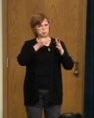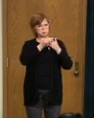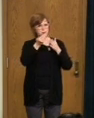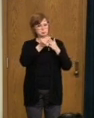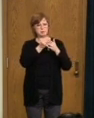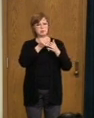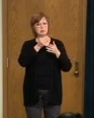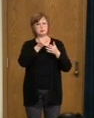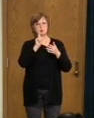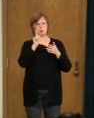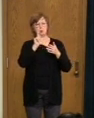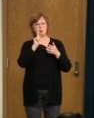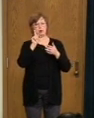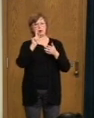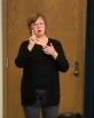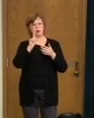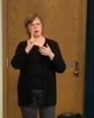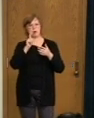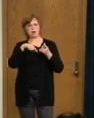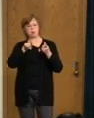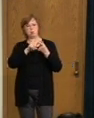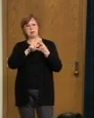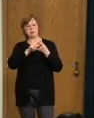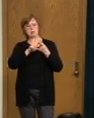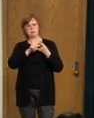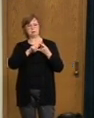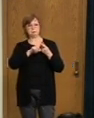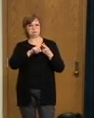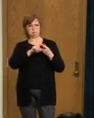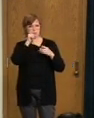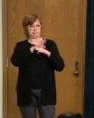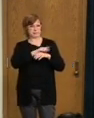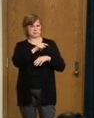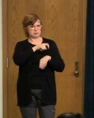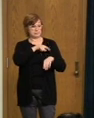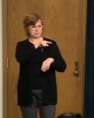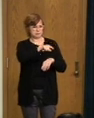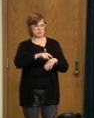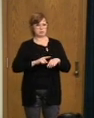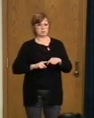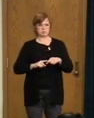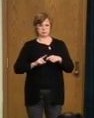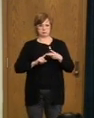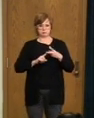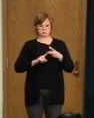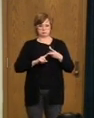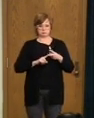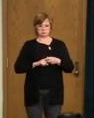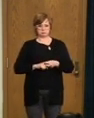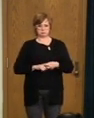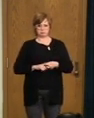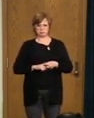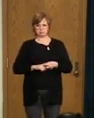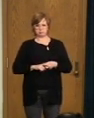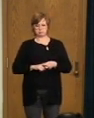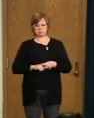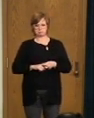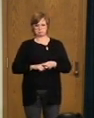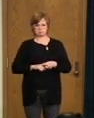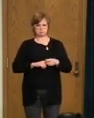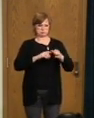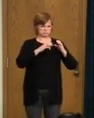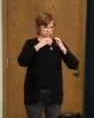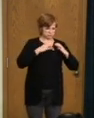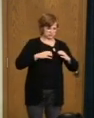there was a reach out to the retail sector through the business response team. They are as interested as customers are and as we are